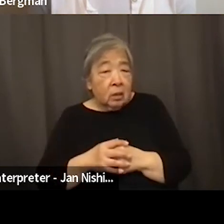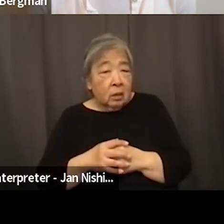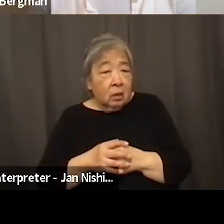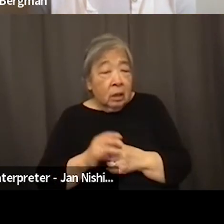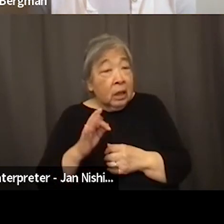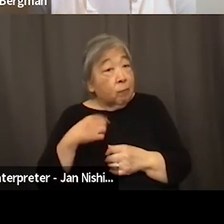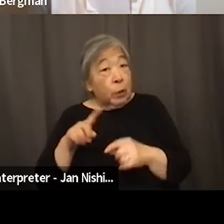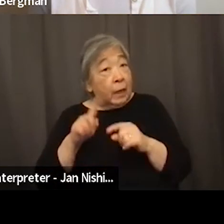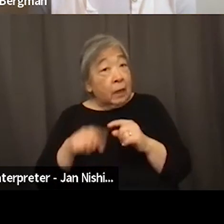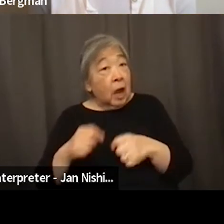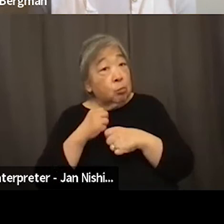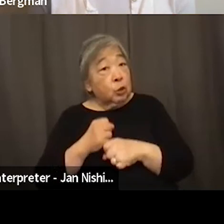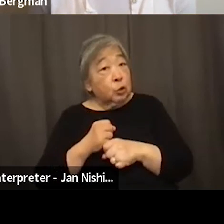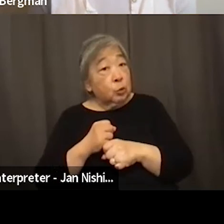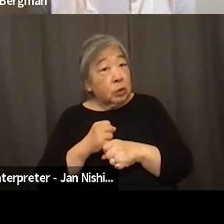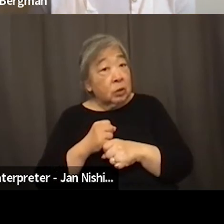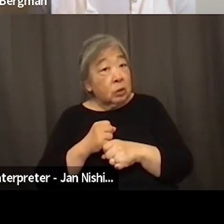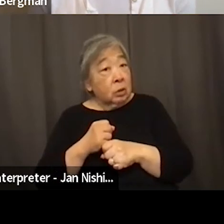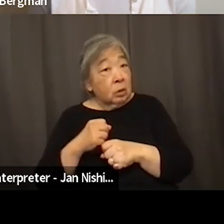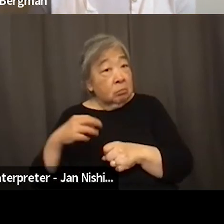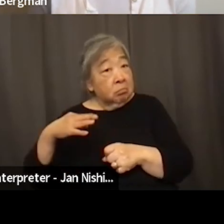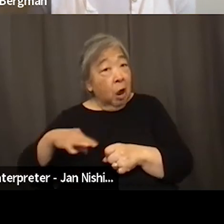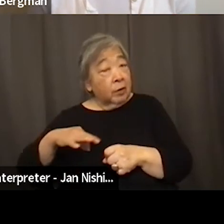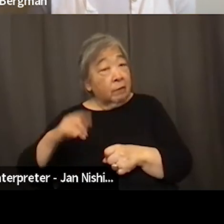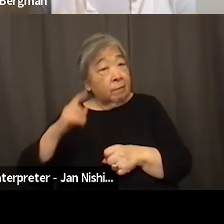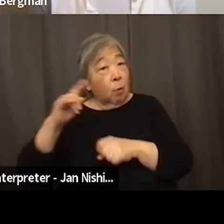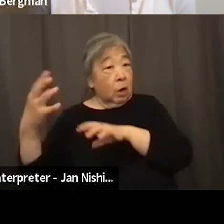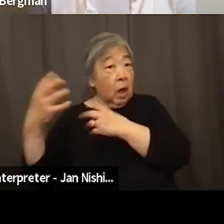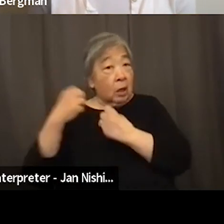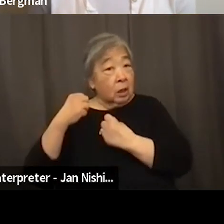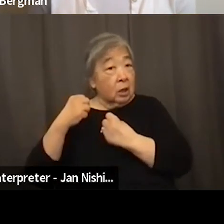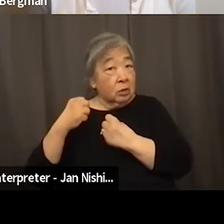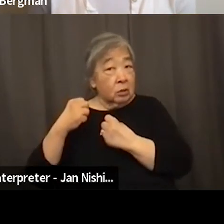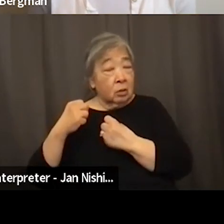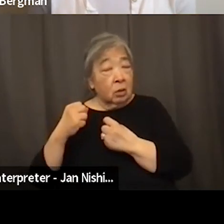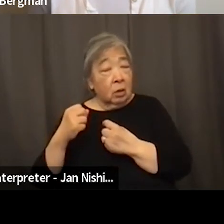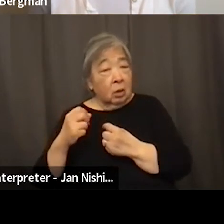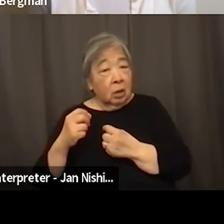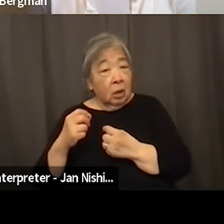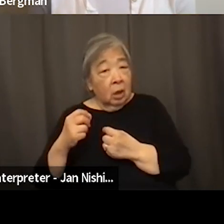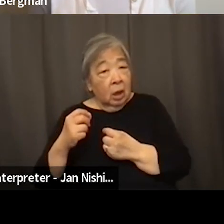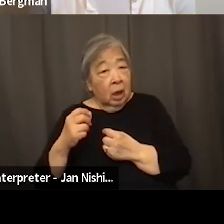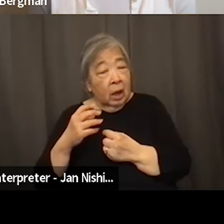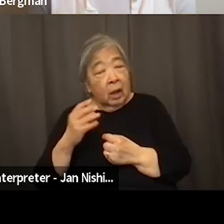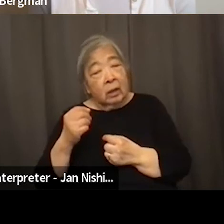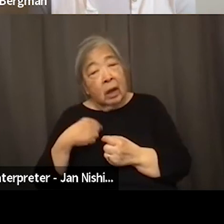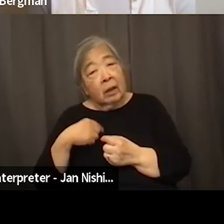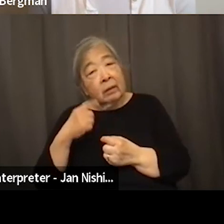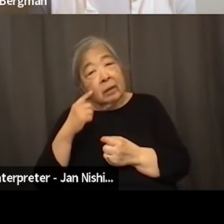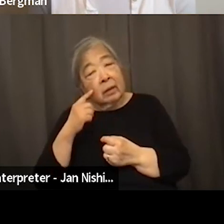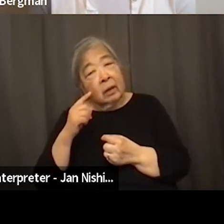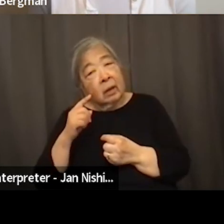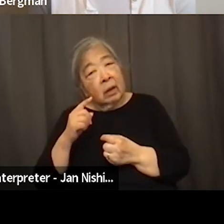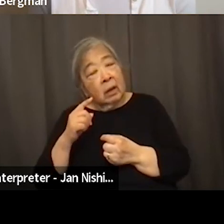produce capital for the colonizer in some way or aspect. And for me, I think it's really,